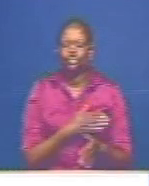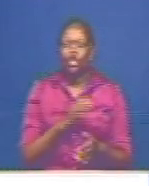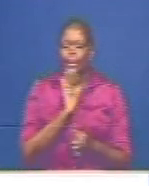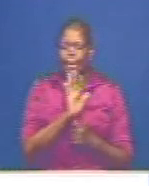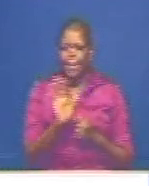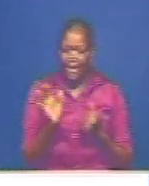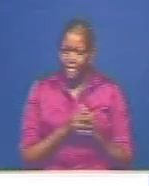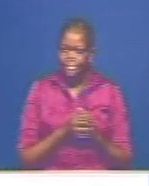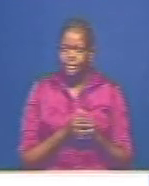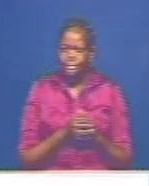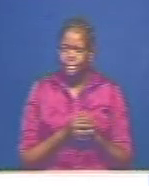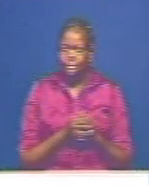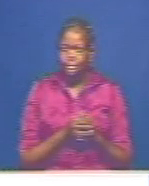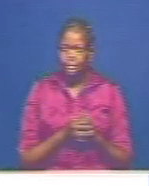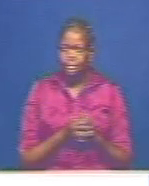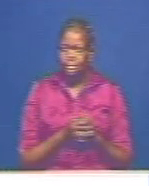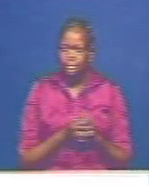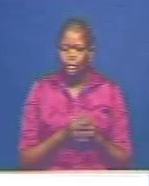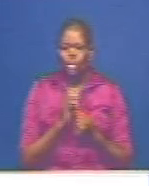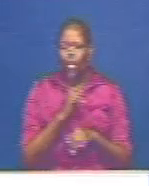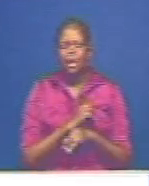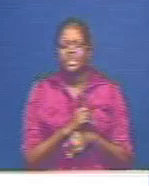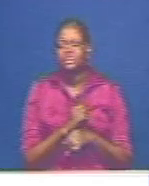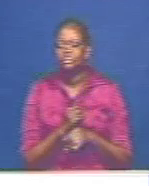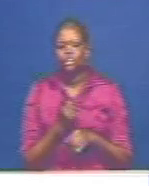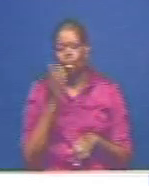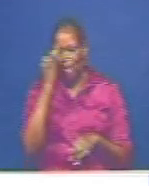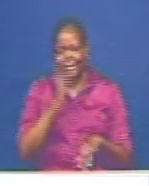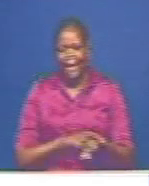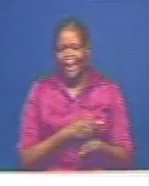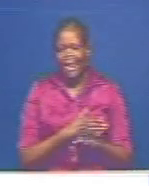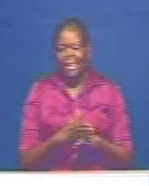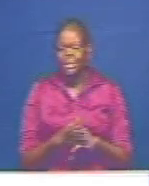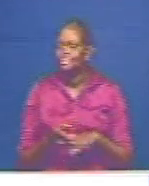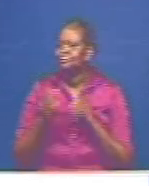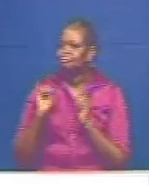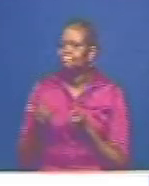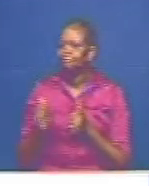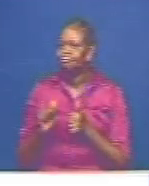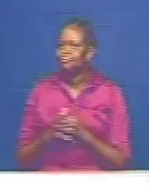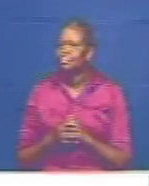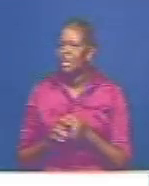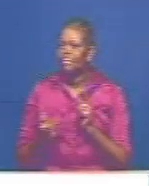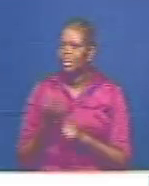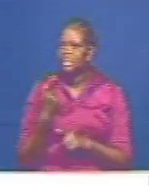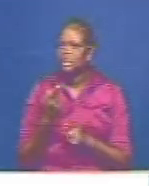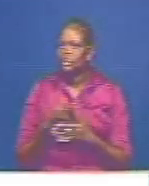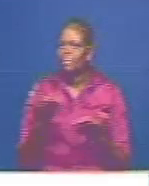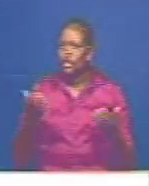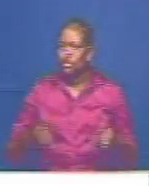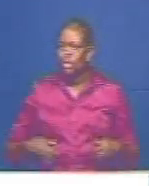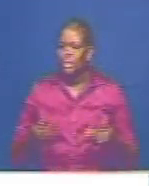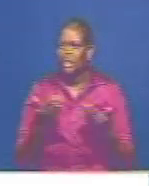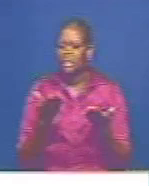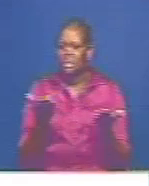on my right uh-huh. in like a minute. In like a minute. Yeah, because we ran out of time. Whoa, sasawa. Okay, so first of all, to every young person out